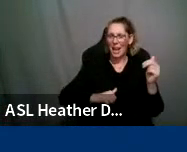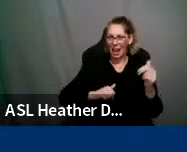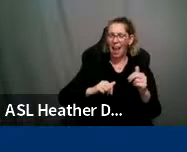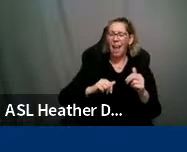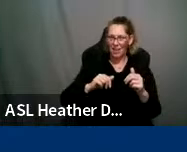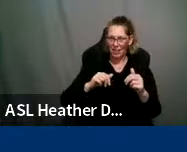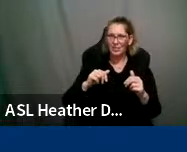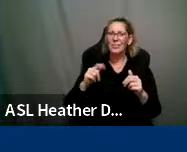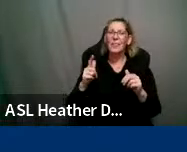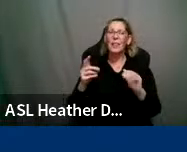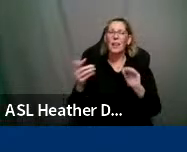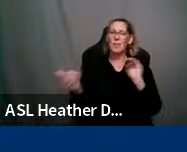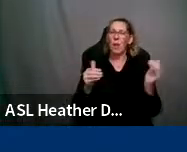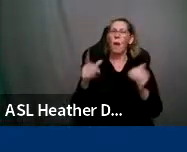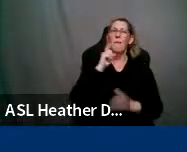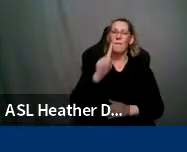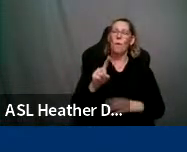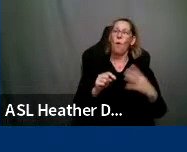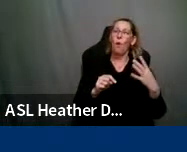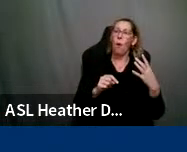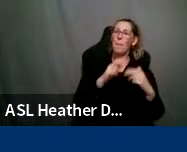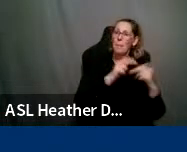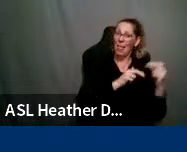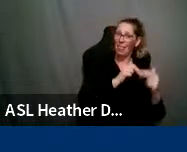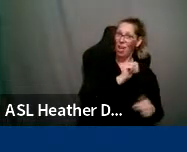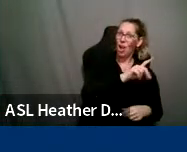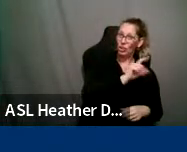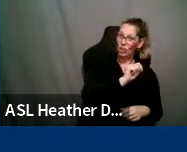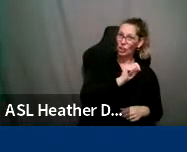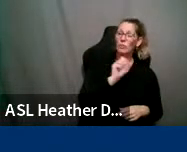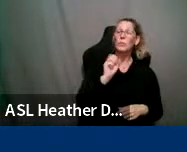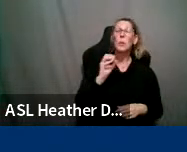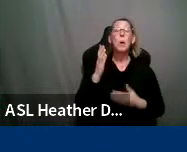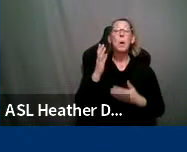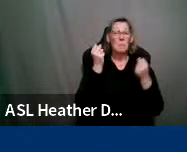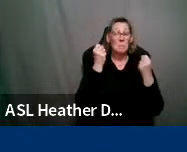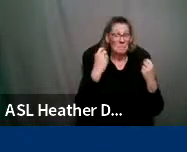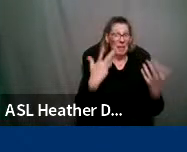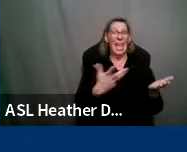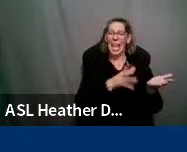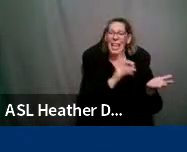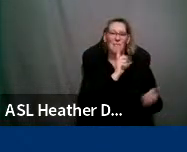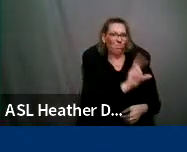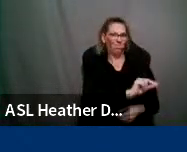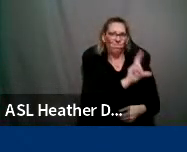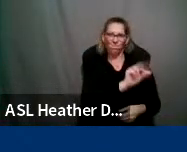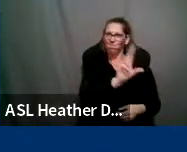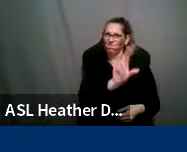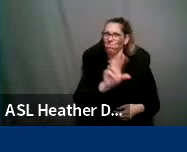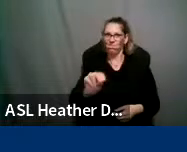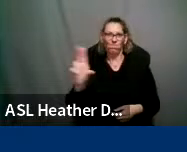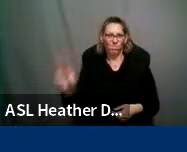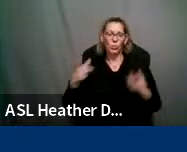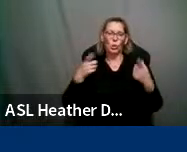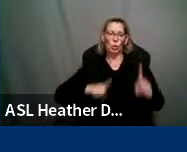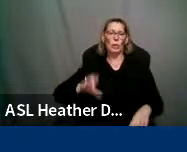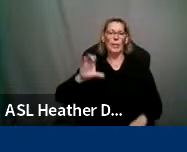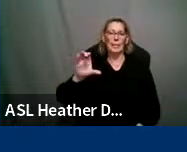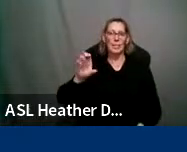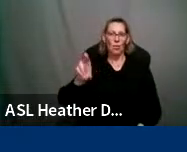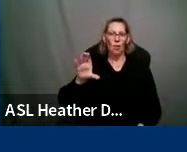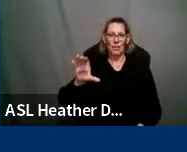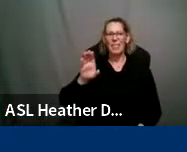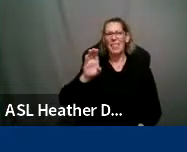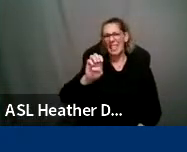build alternatives. There were also a number of alternatives that were dismissed during CRC. And again, the